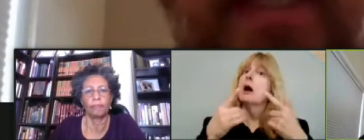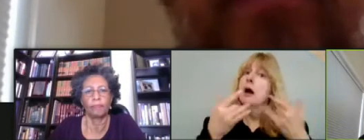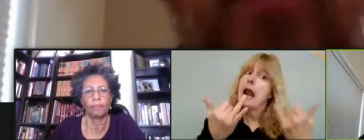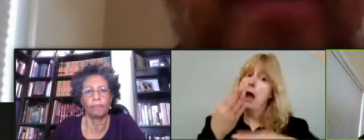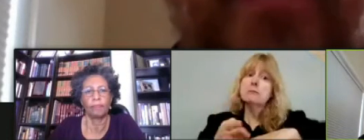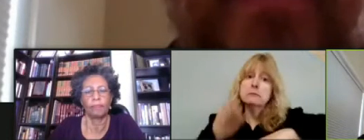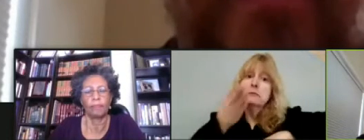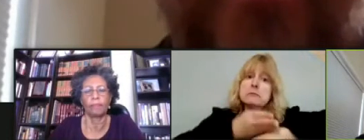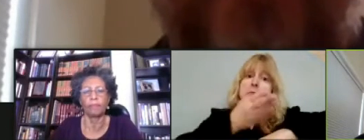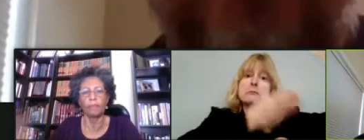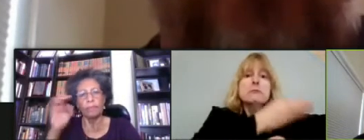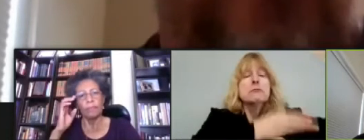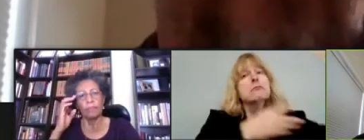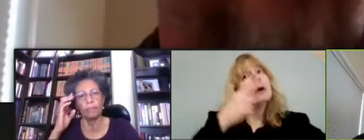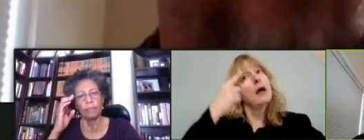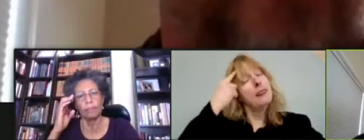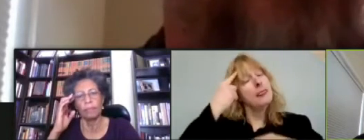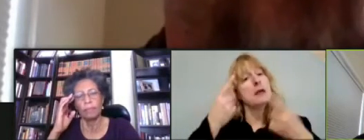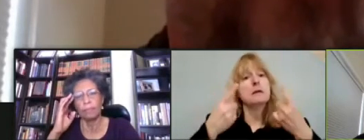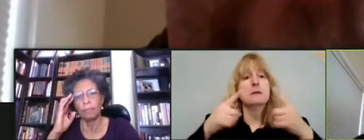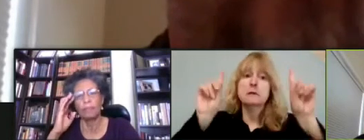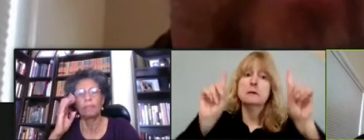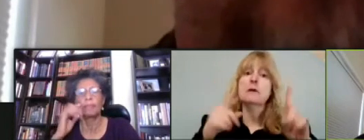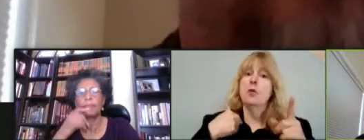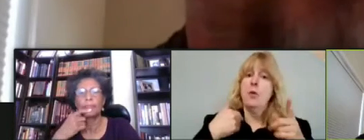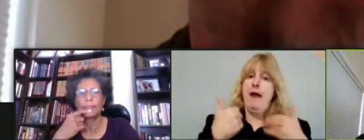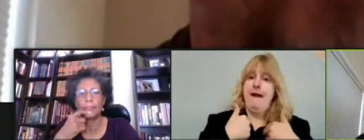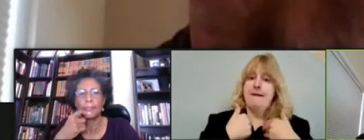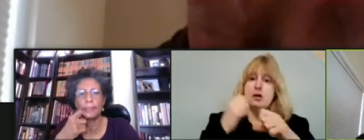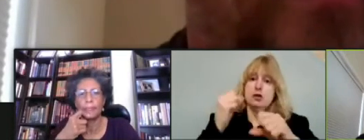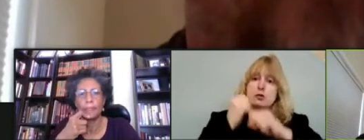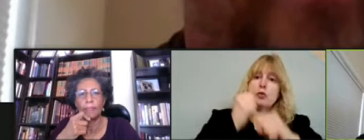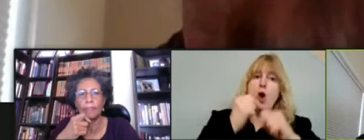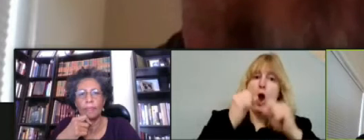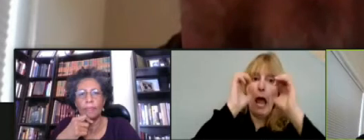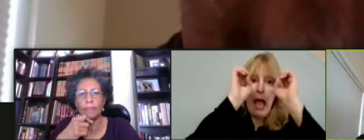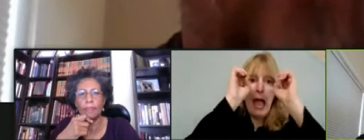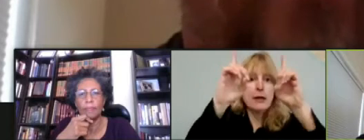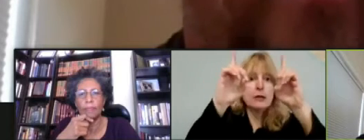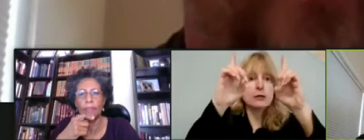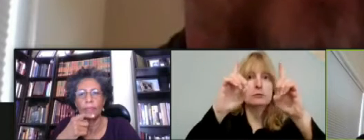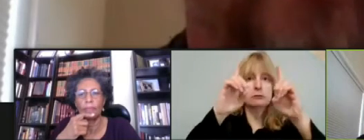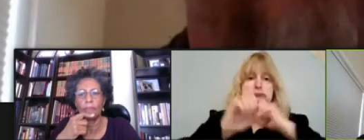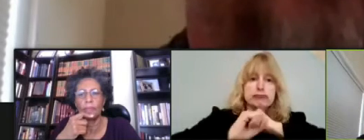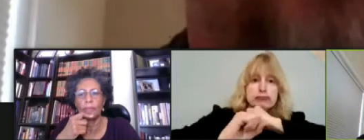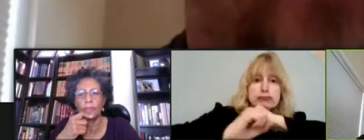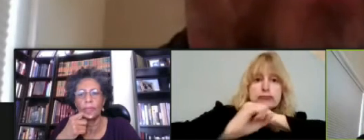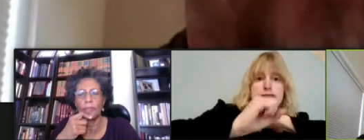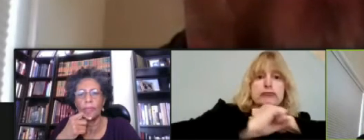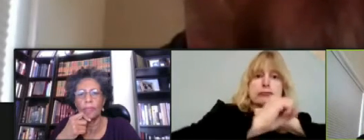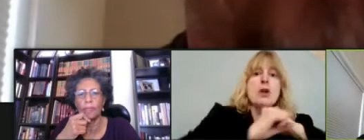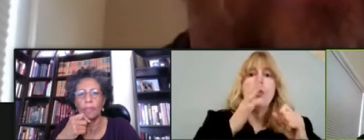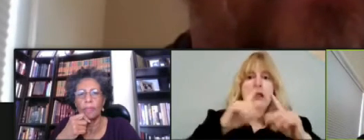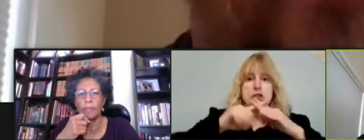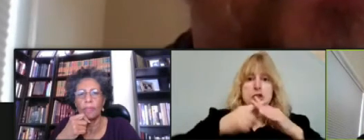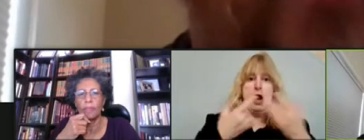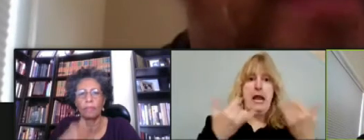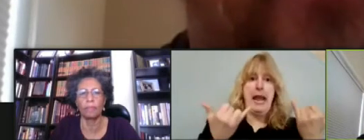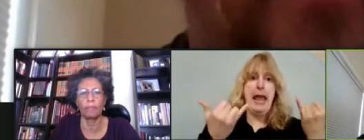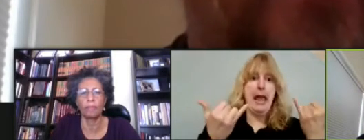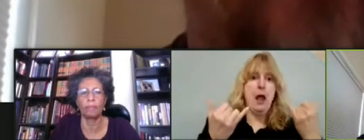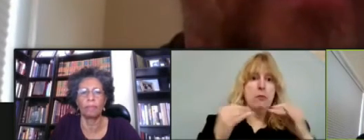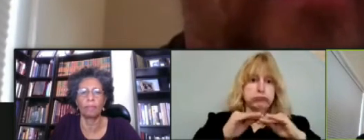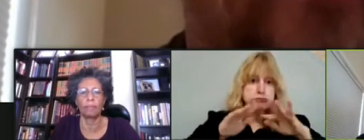have put together quite a strong educational campaign that's beginning to roll out now to the general public to talk about